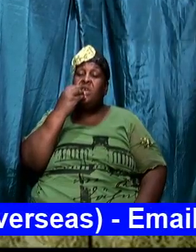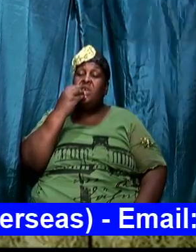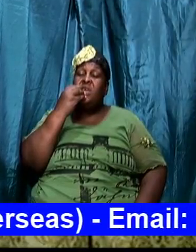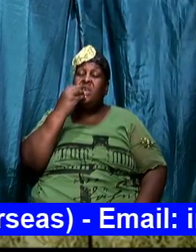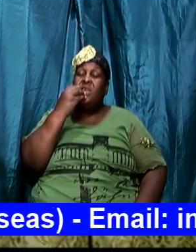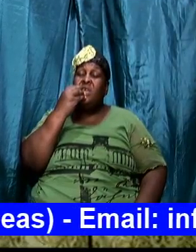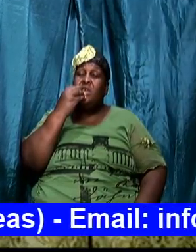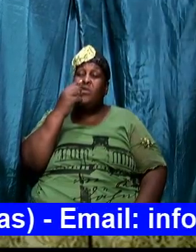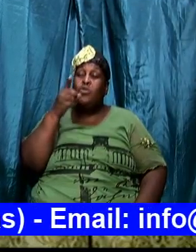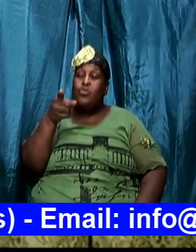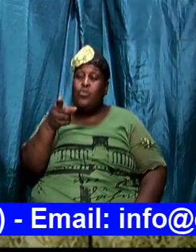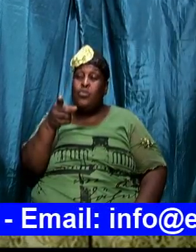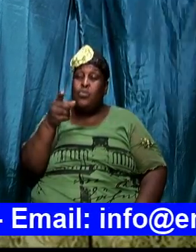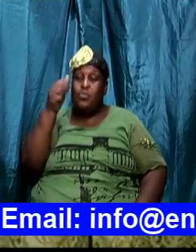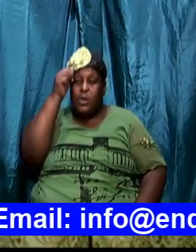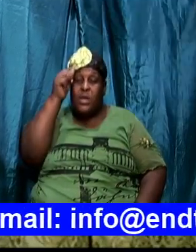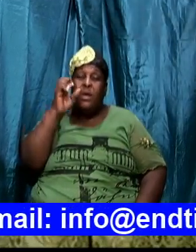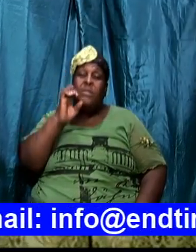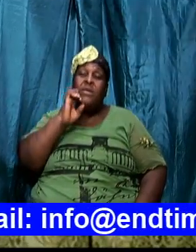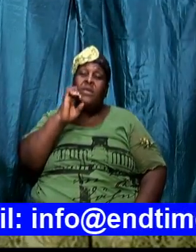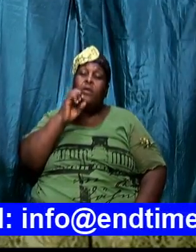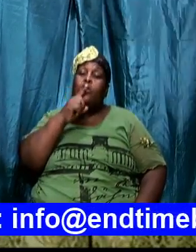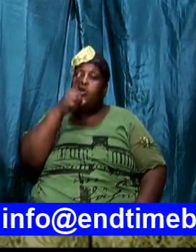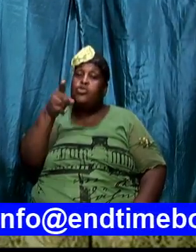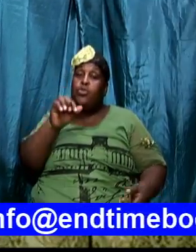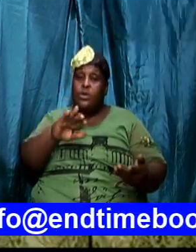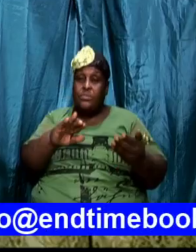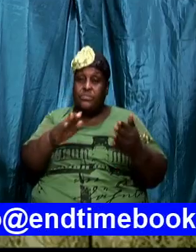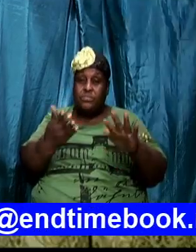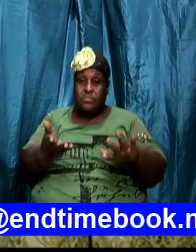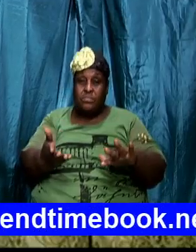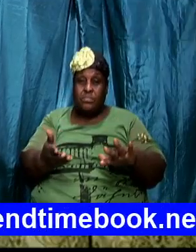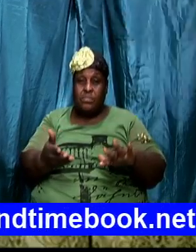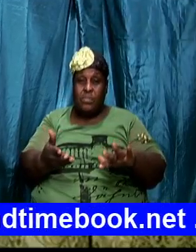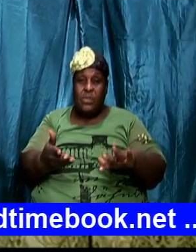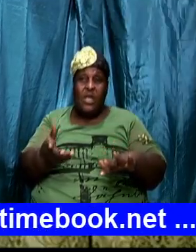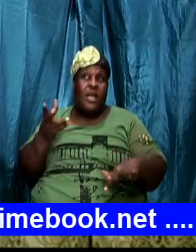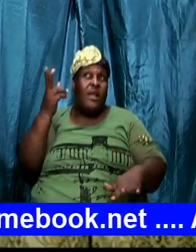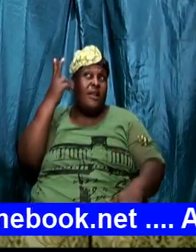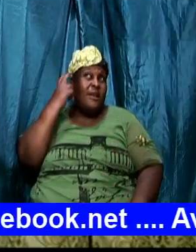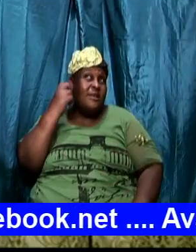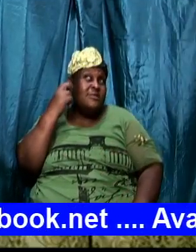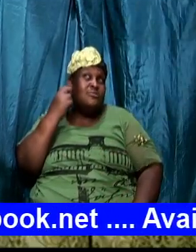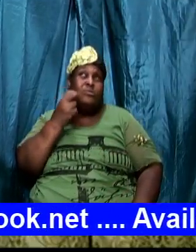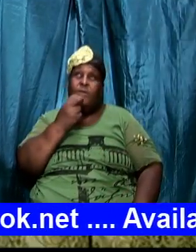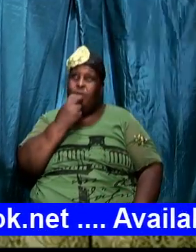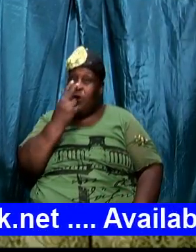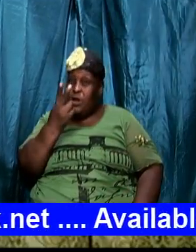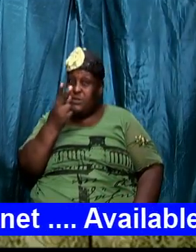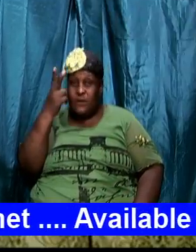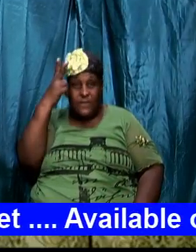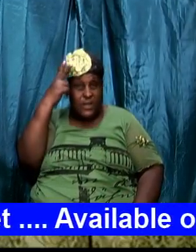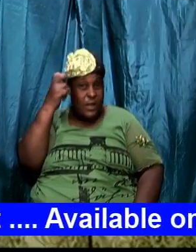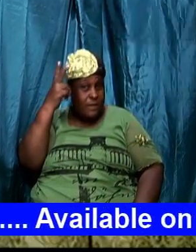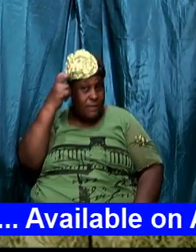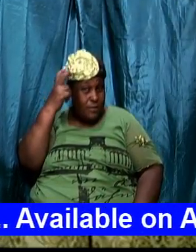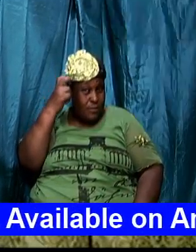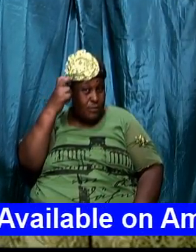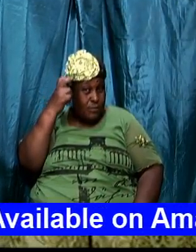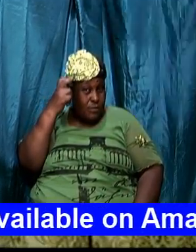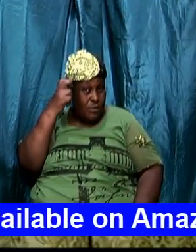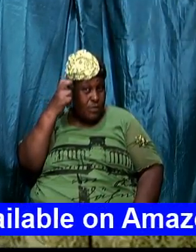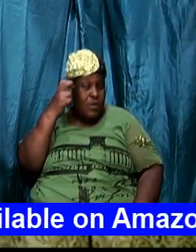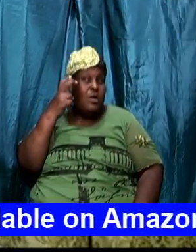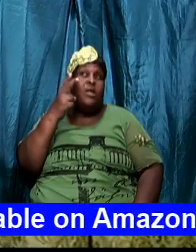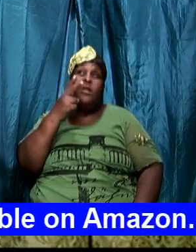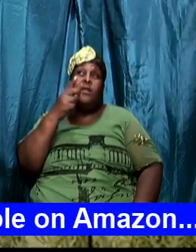But listen to the voice of the deceiver. Listen to the voice of the